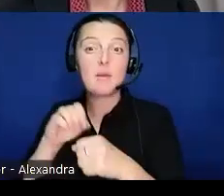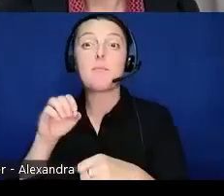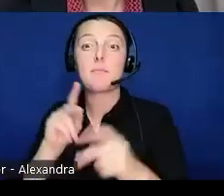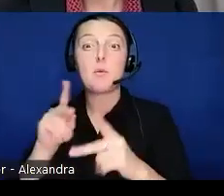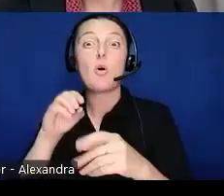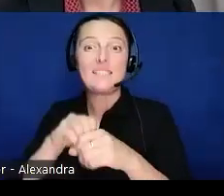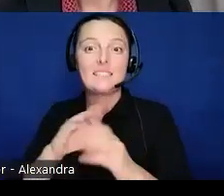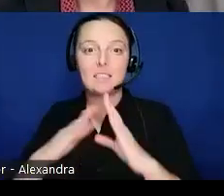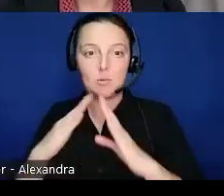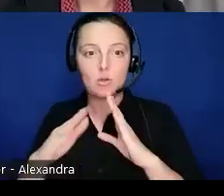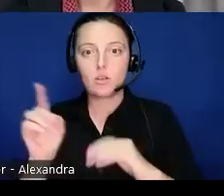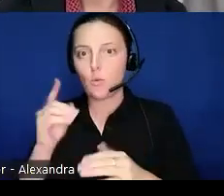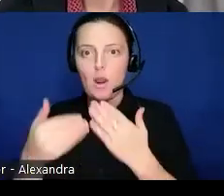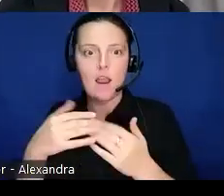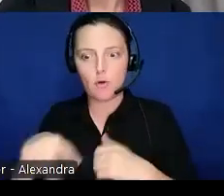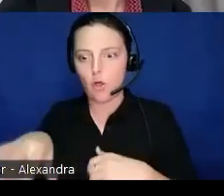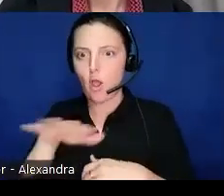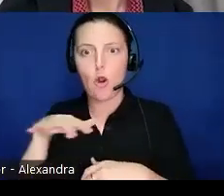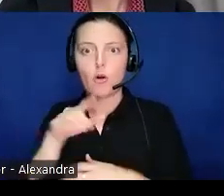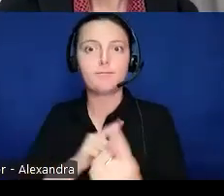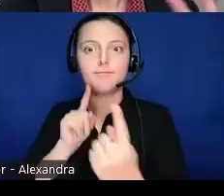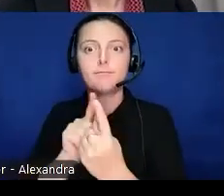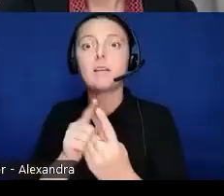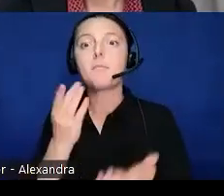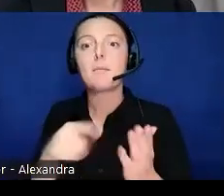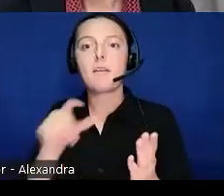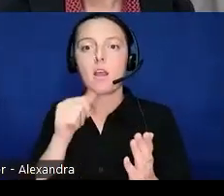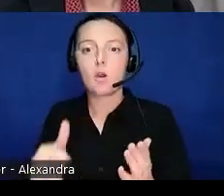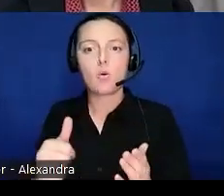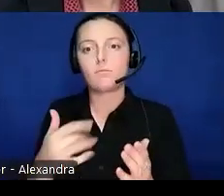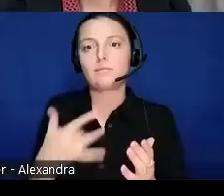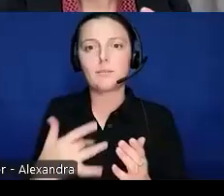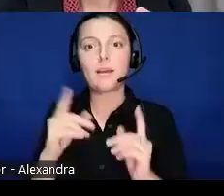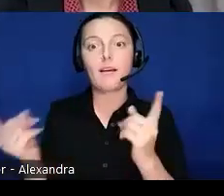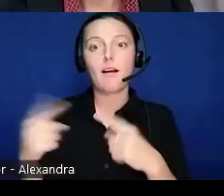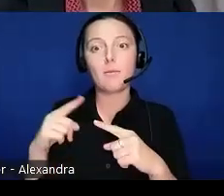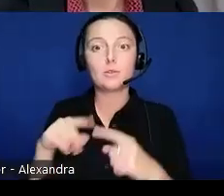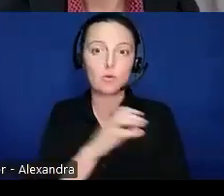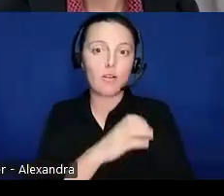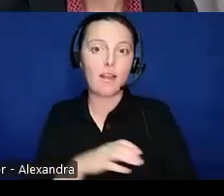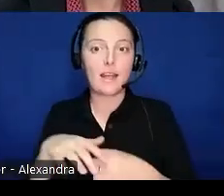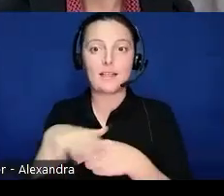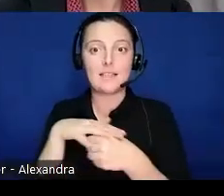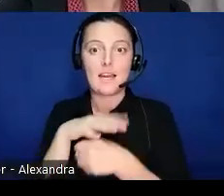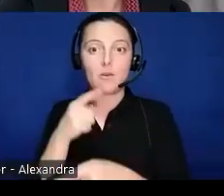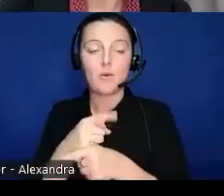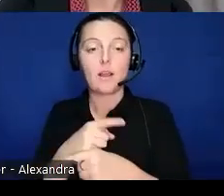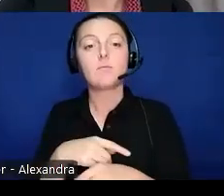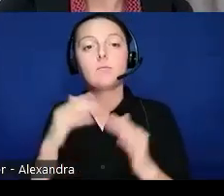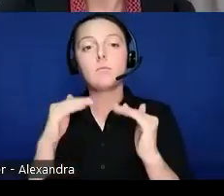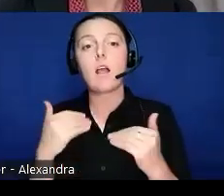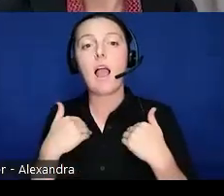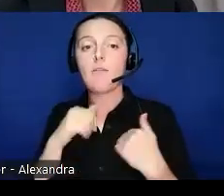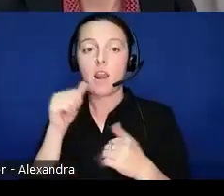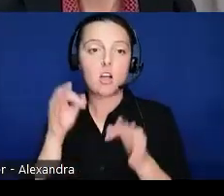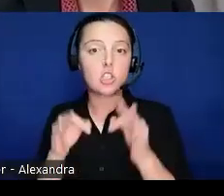not readily come to a clinic setting. And there's this non-judgmental approach and a priority for case management and addressing